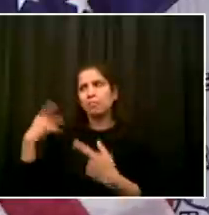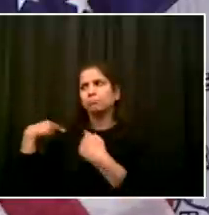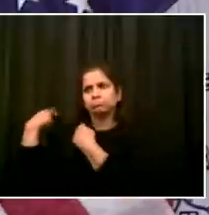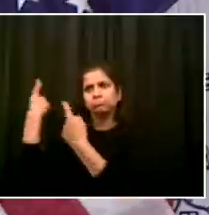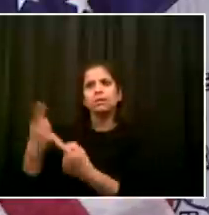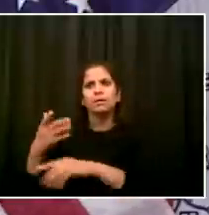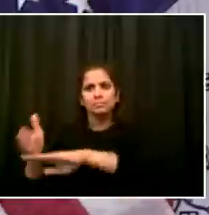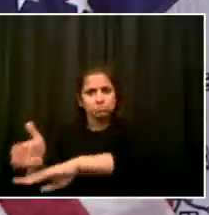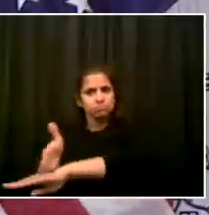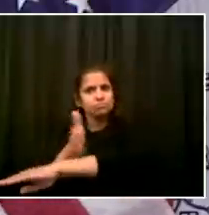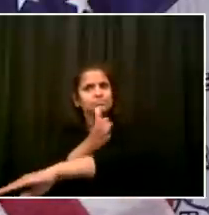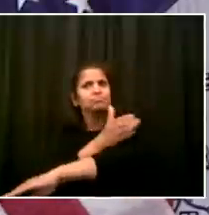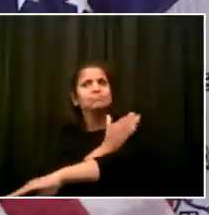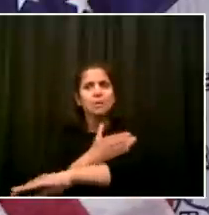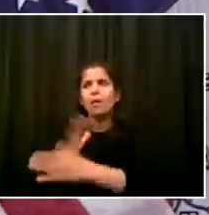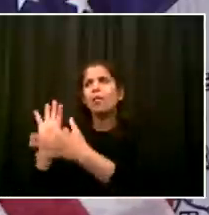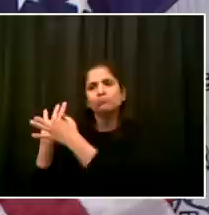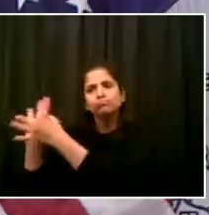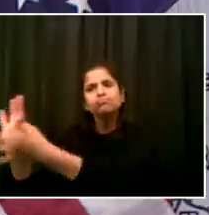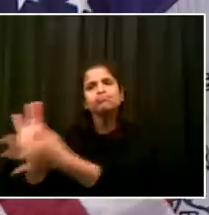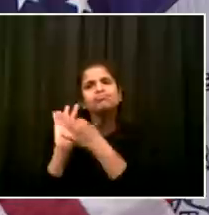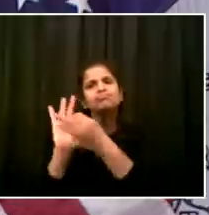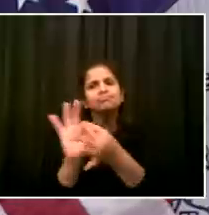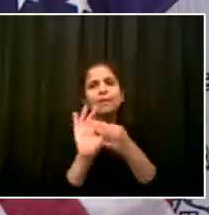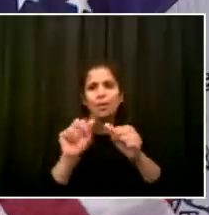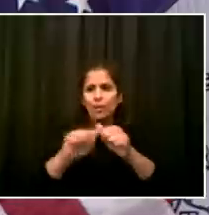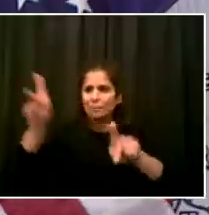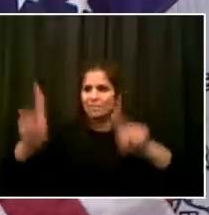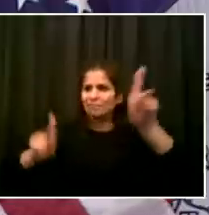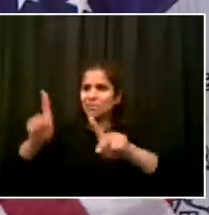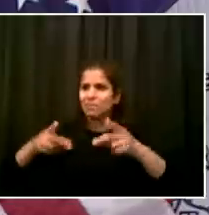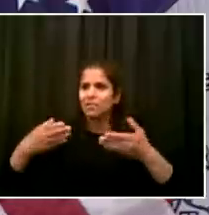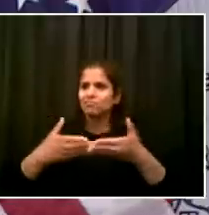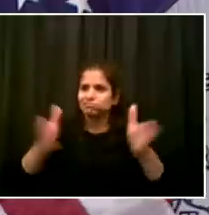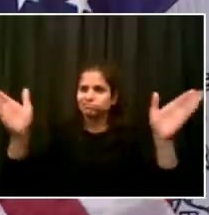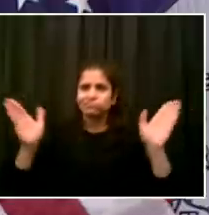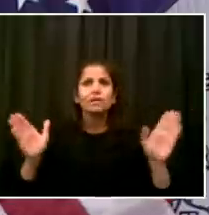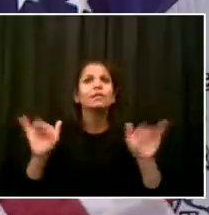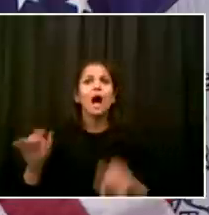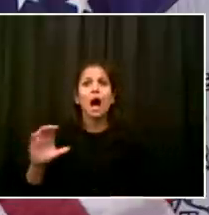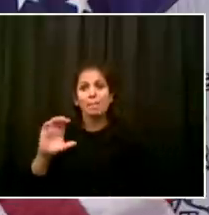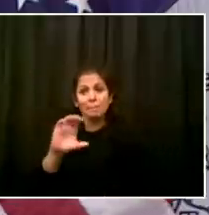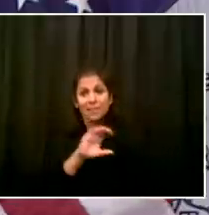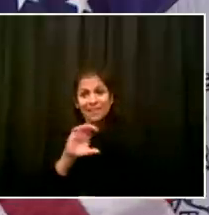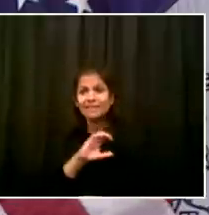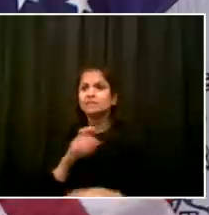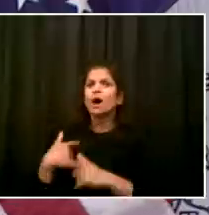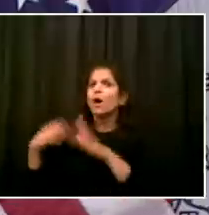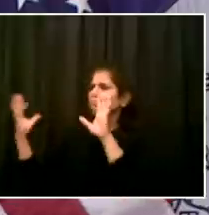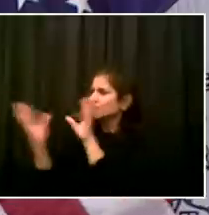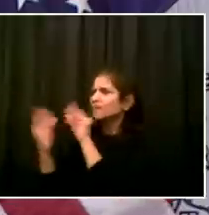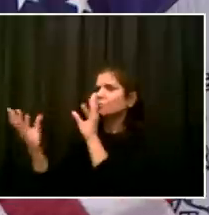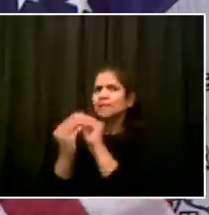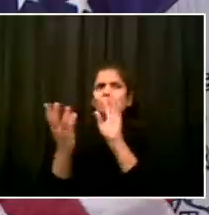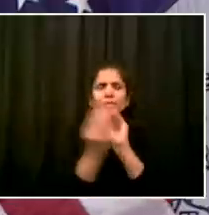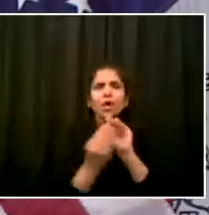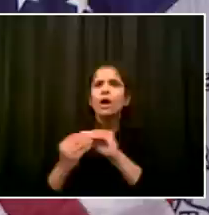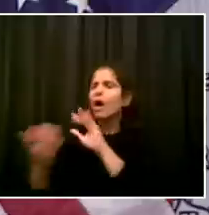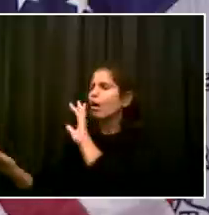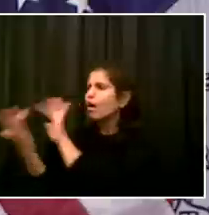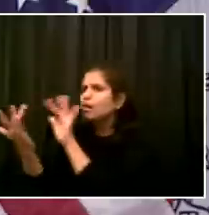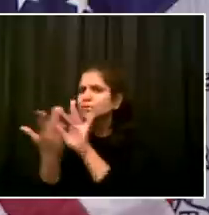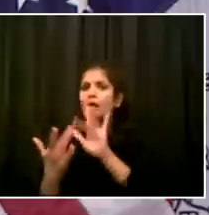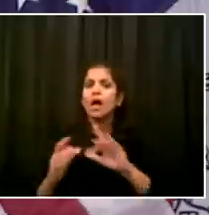PD, elected officials, PD, and our partners. I know Eric is going to speak next. I think it takes all working